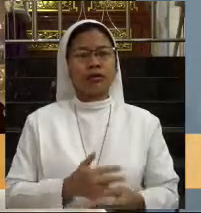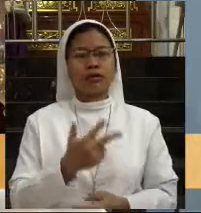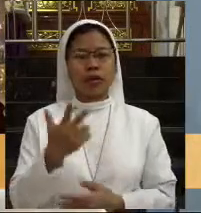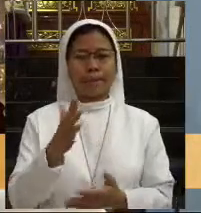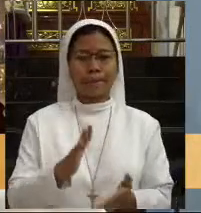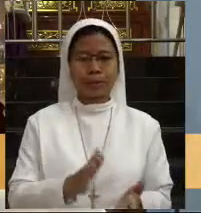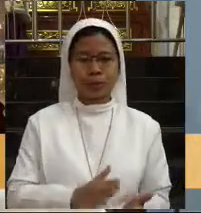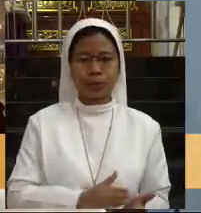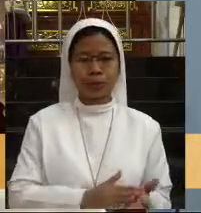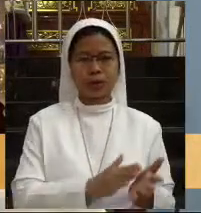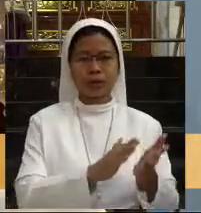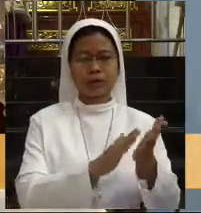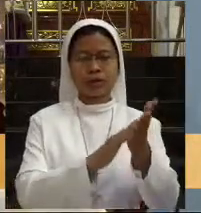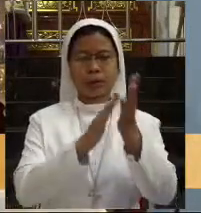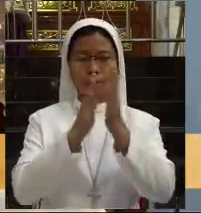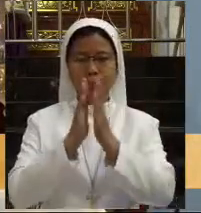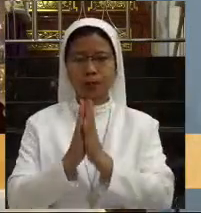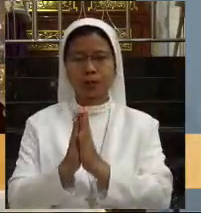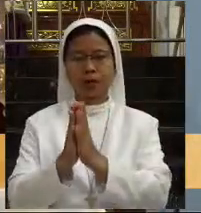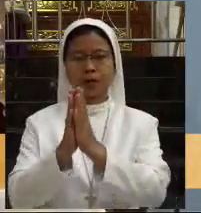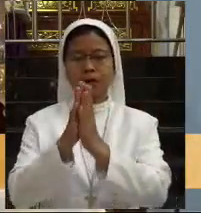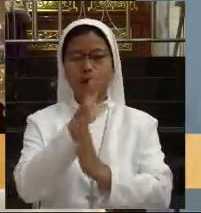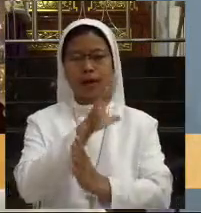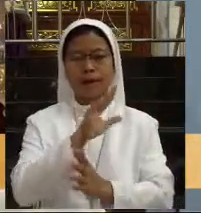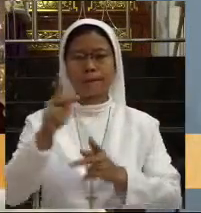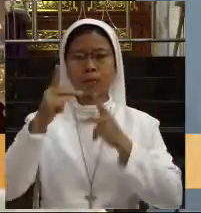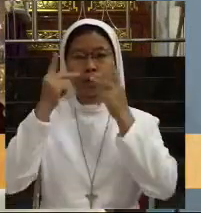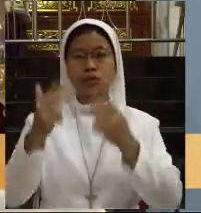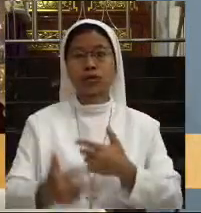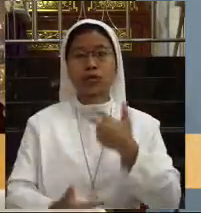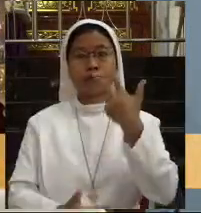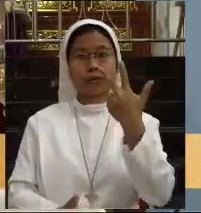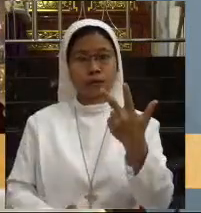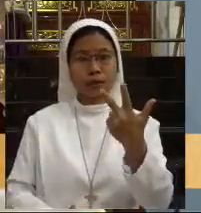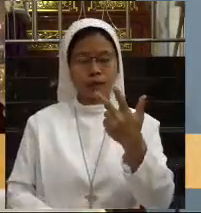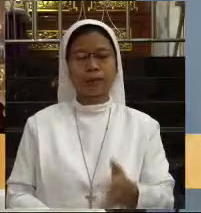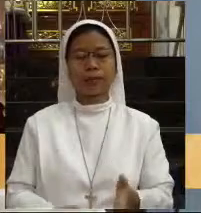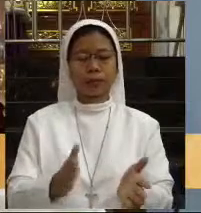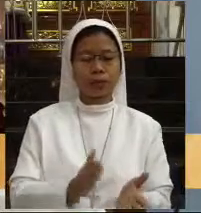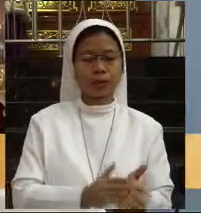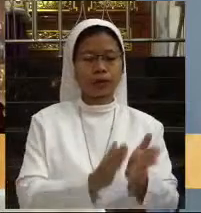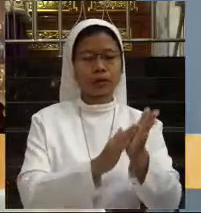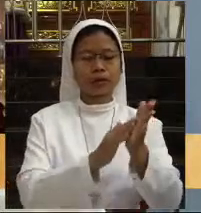praise, prayer, proclamation as servants,